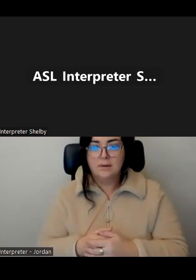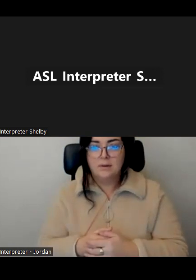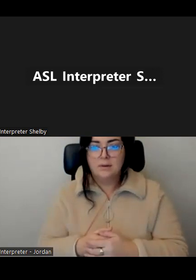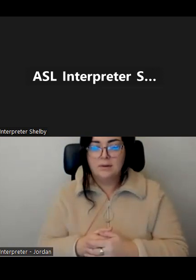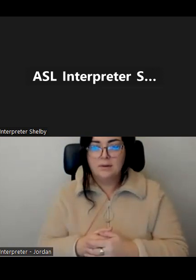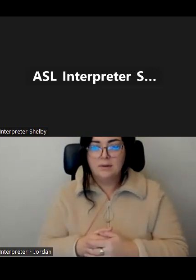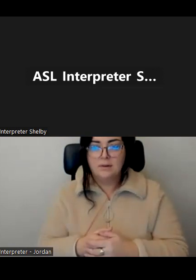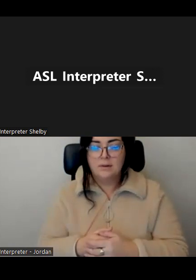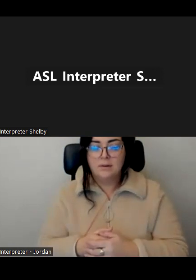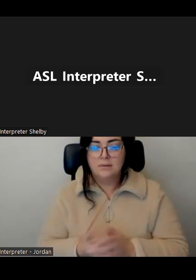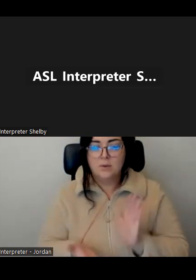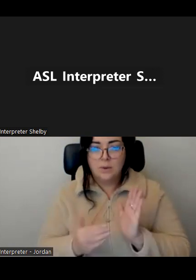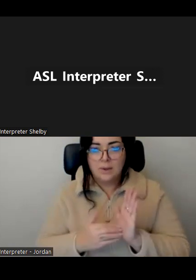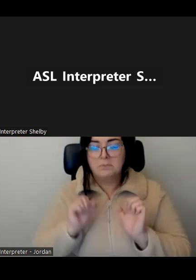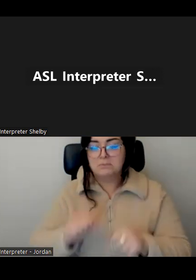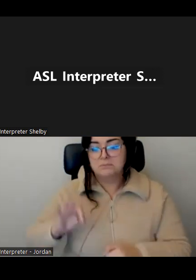help as well.